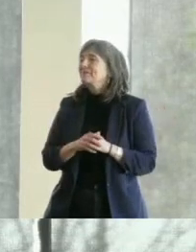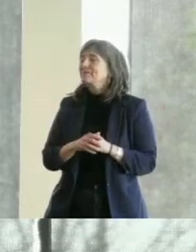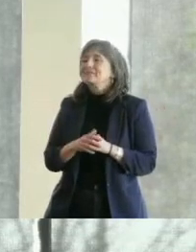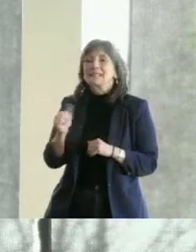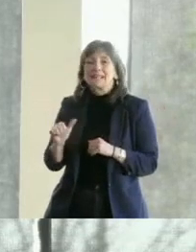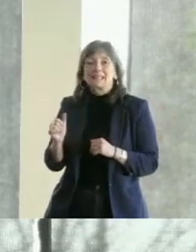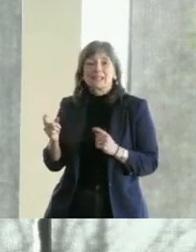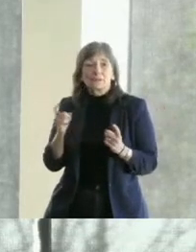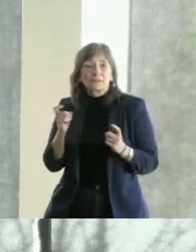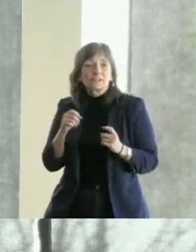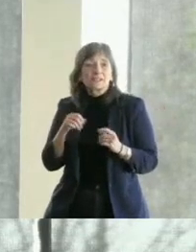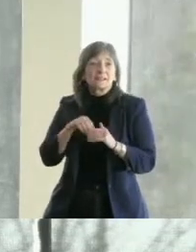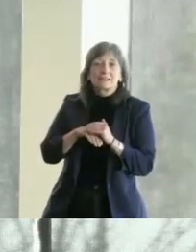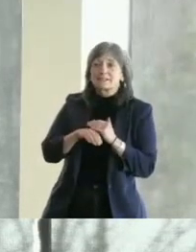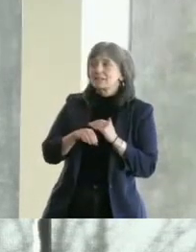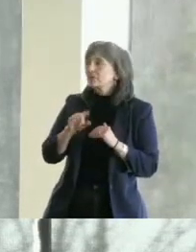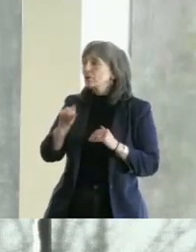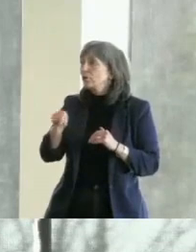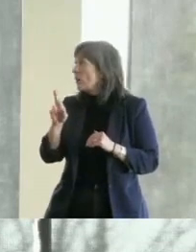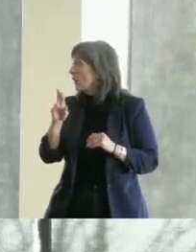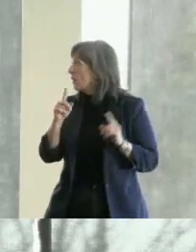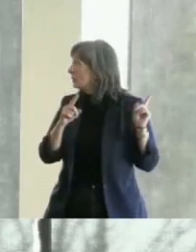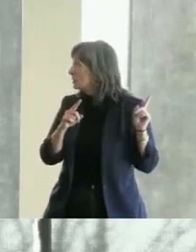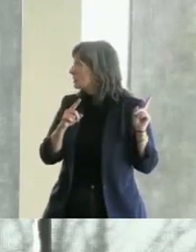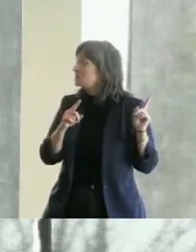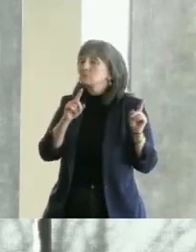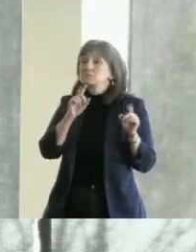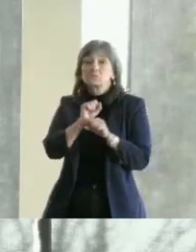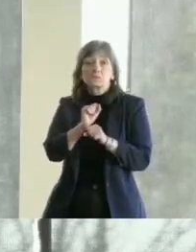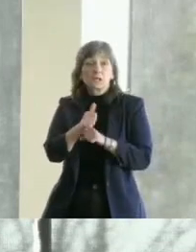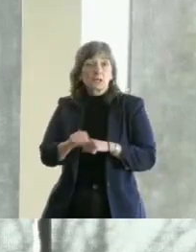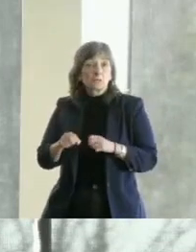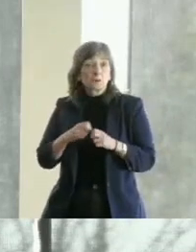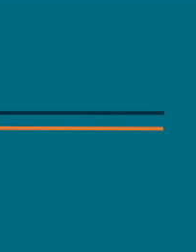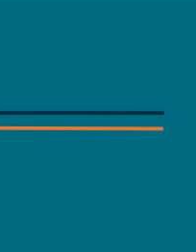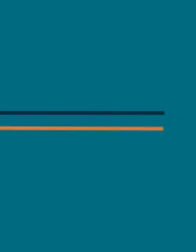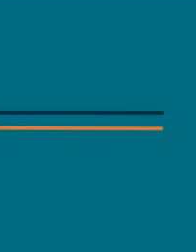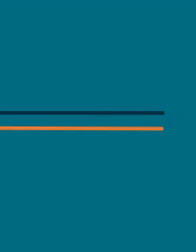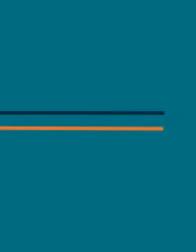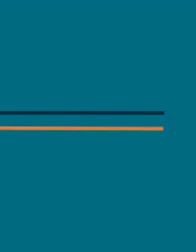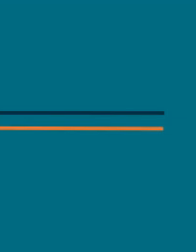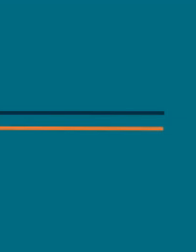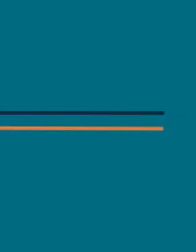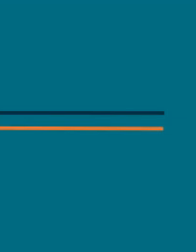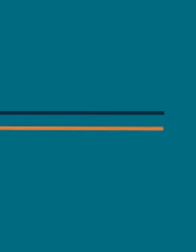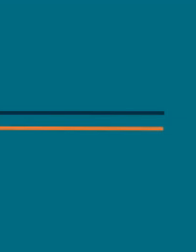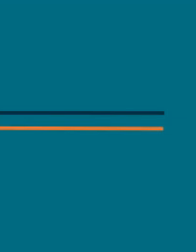getting access to them through the QR code, don't hesitate to reach out, and we'll make sure